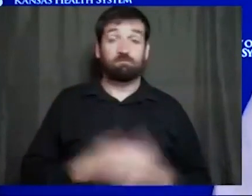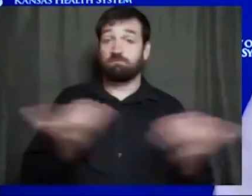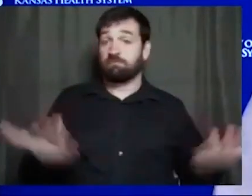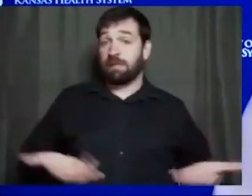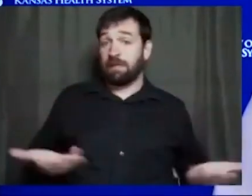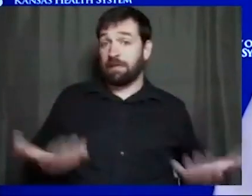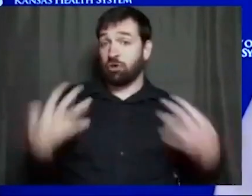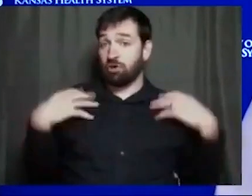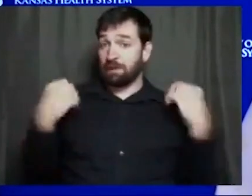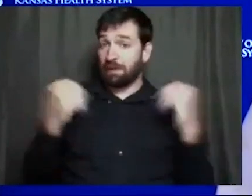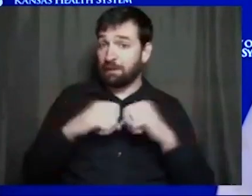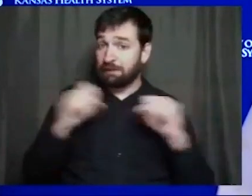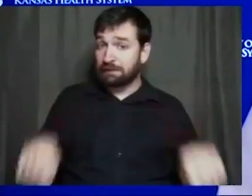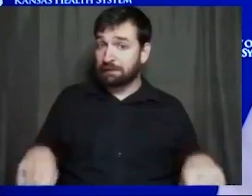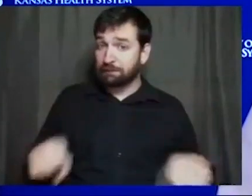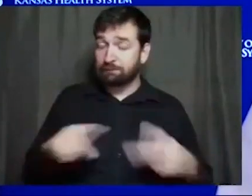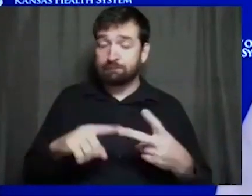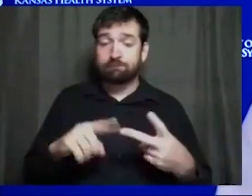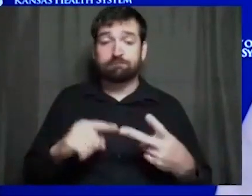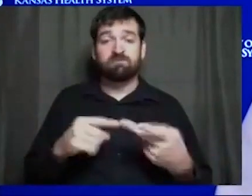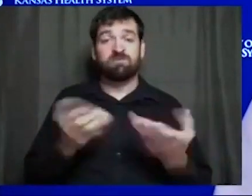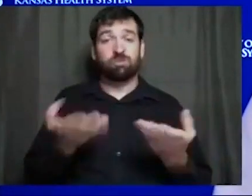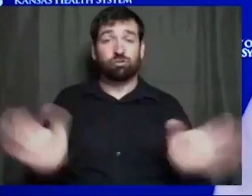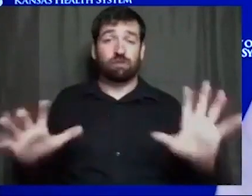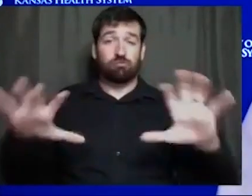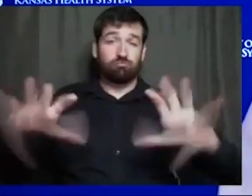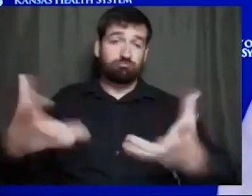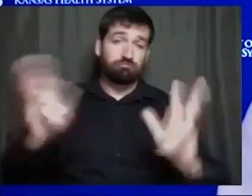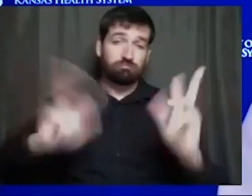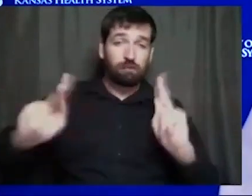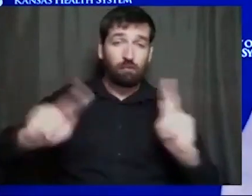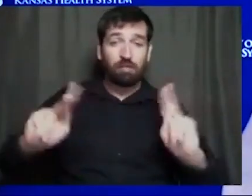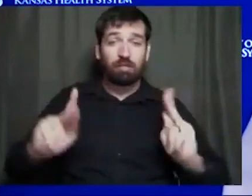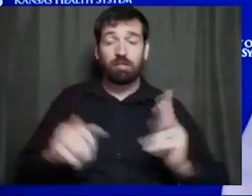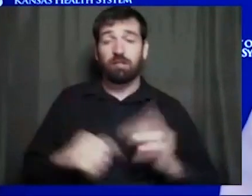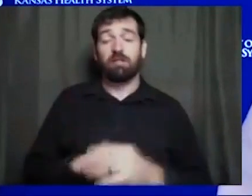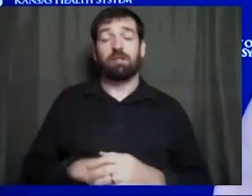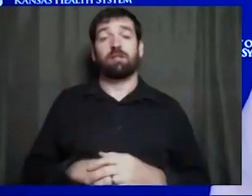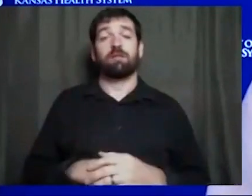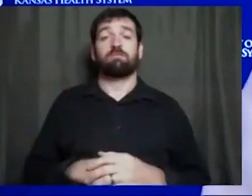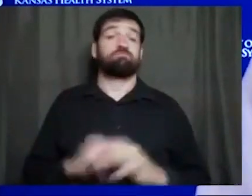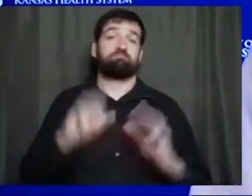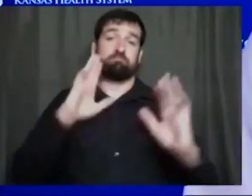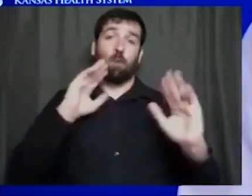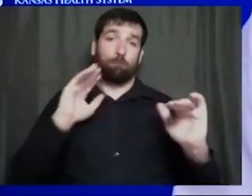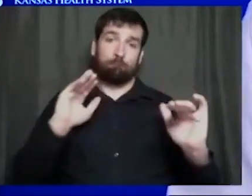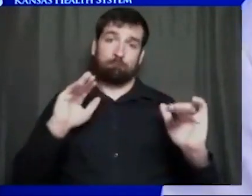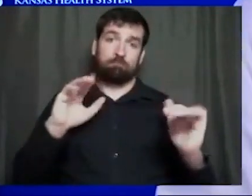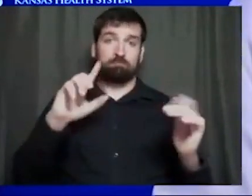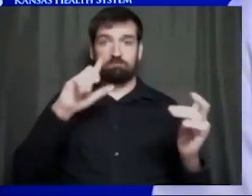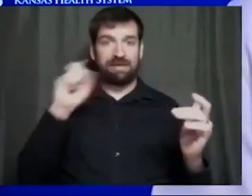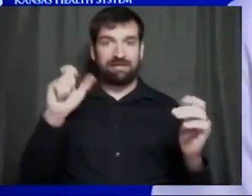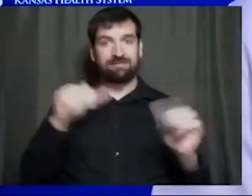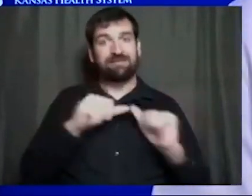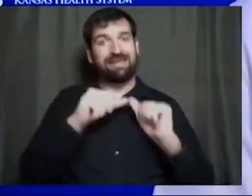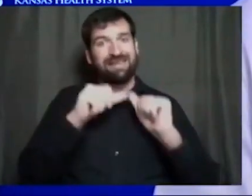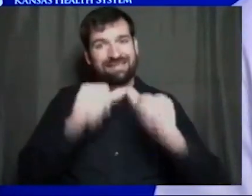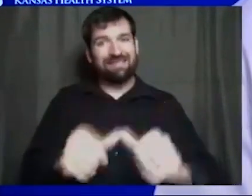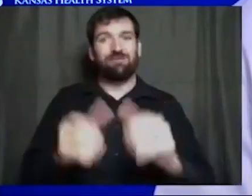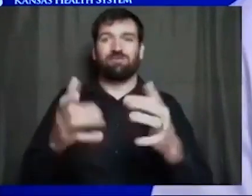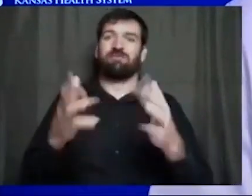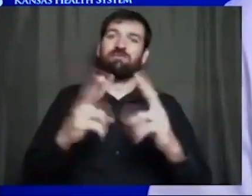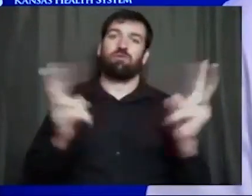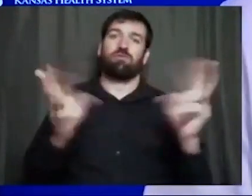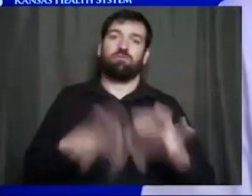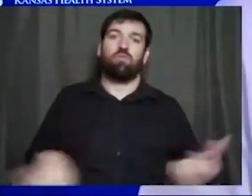it's in the general population, general public. We hope, because that is going to continue to be important. We saw it here